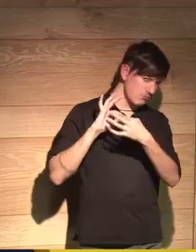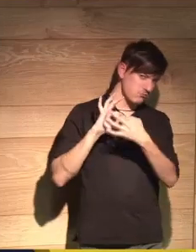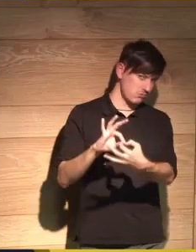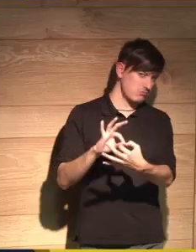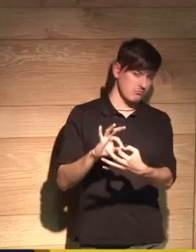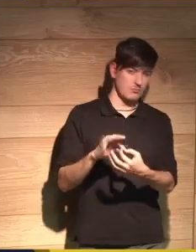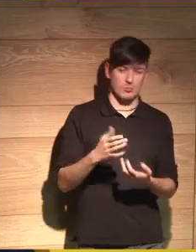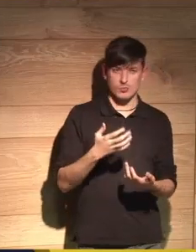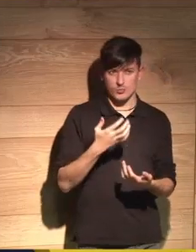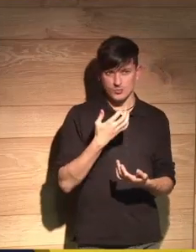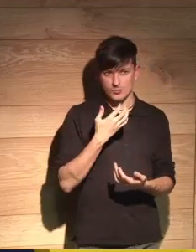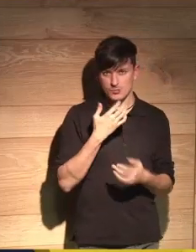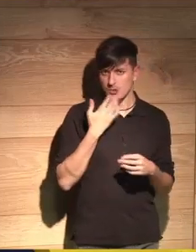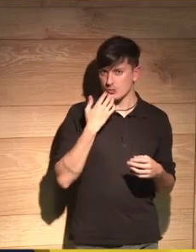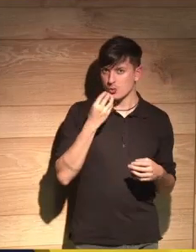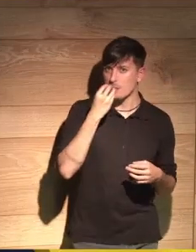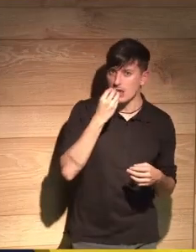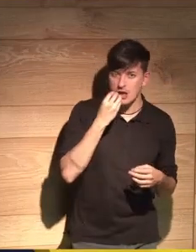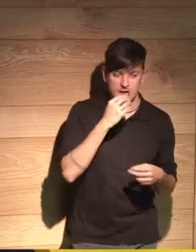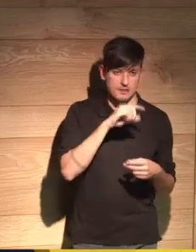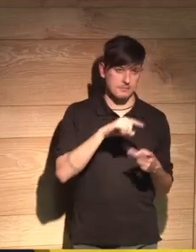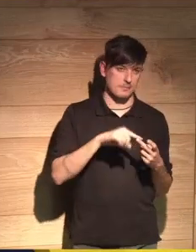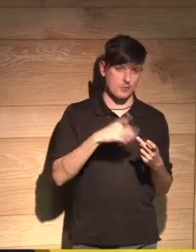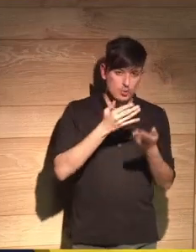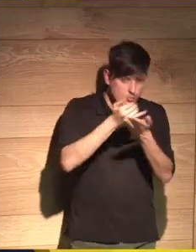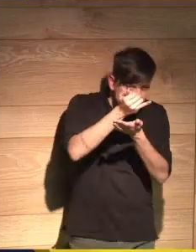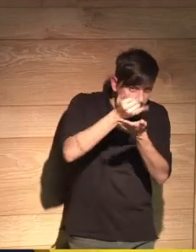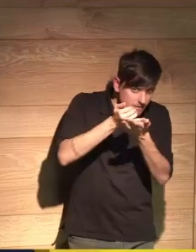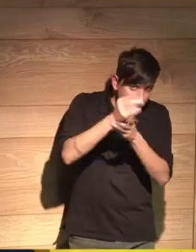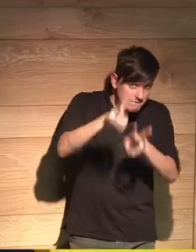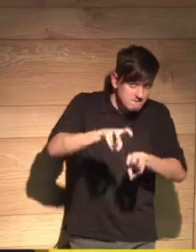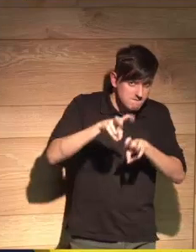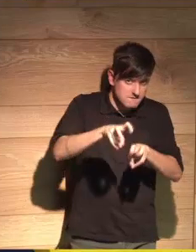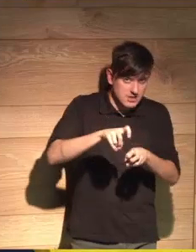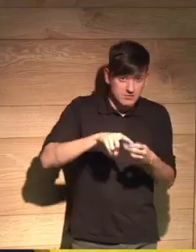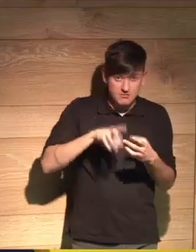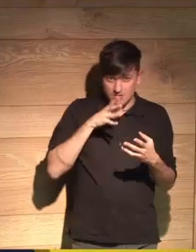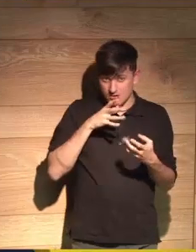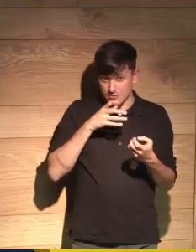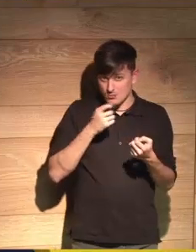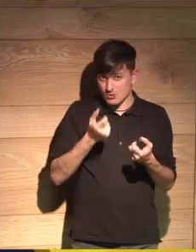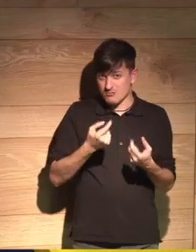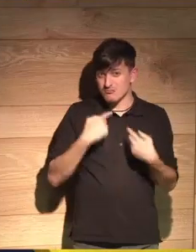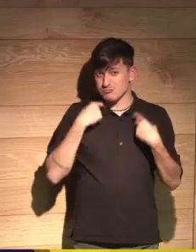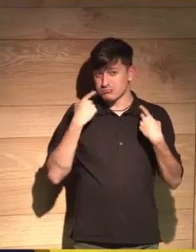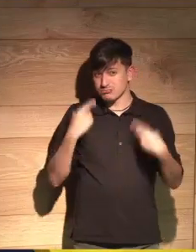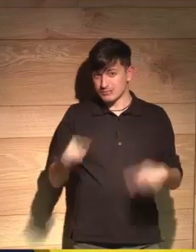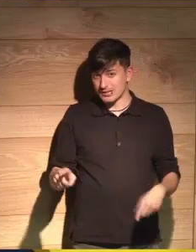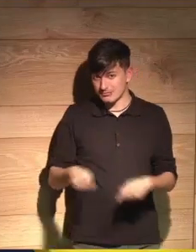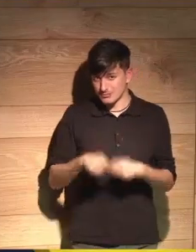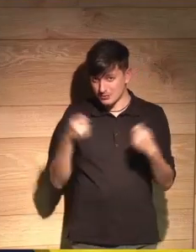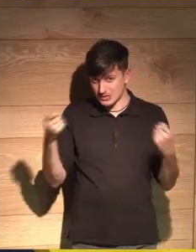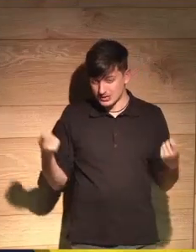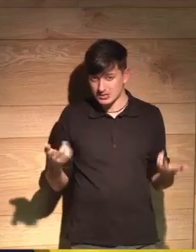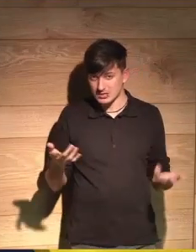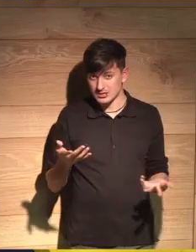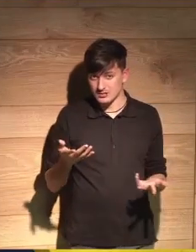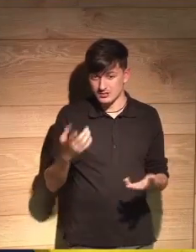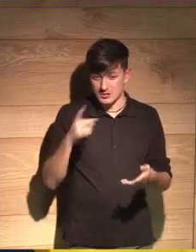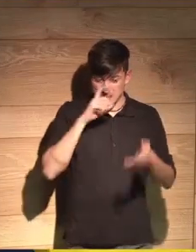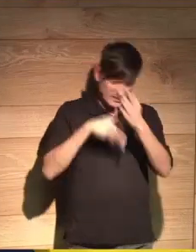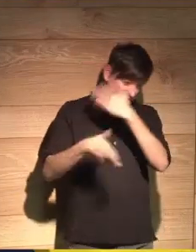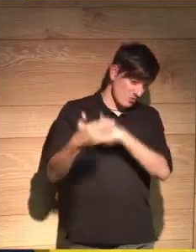to the countryside, we were stuck there to eat, to grow our crops, etc.,